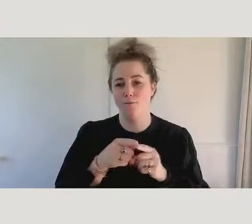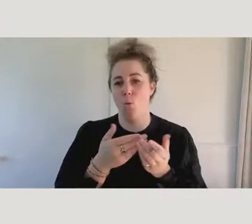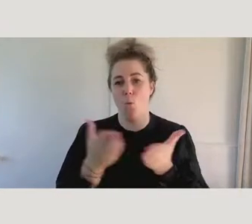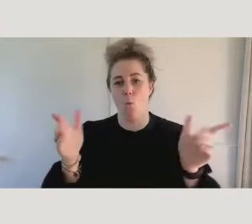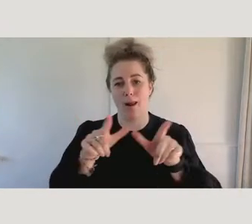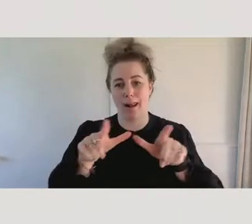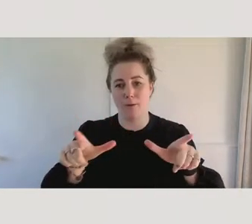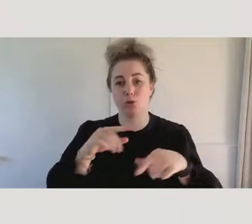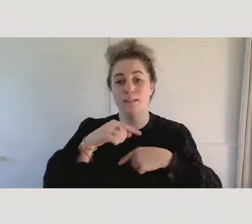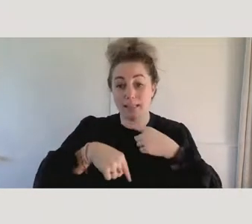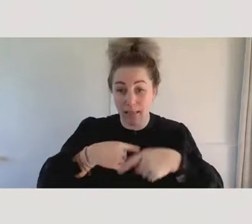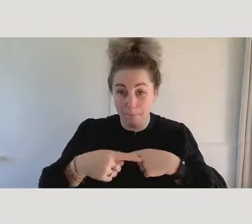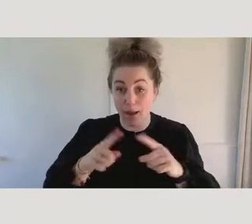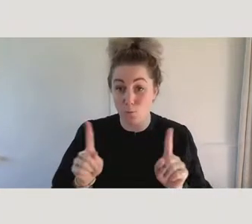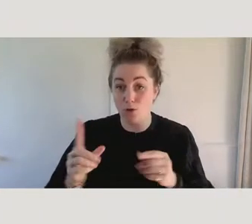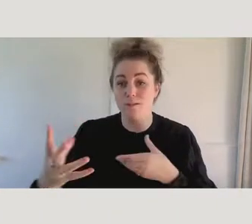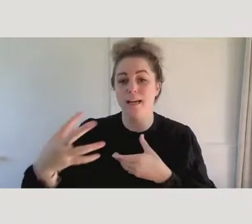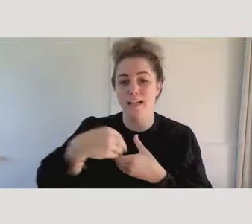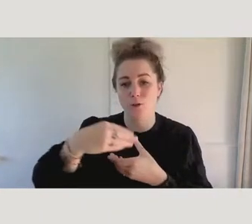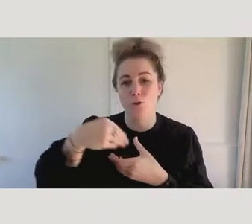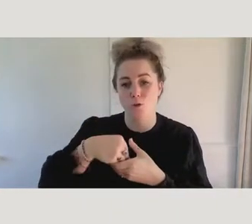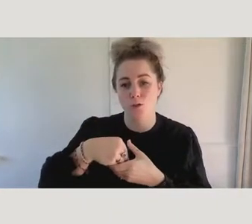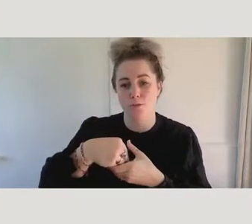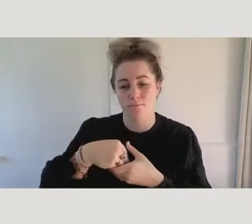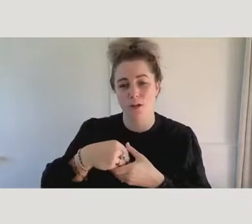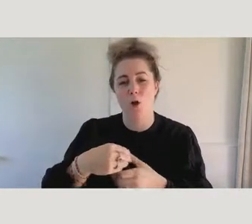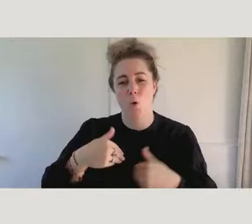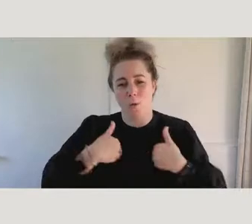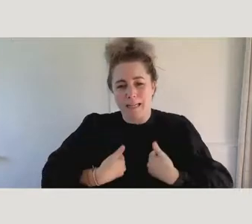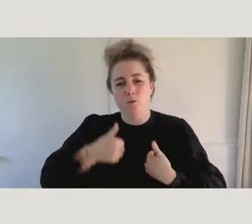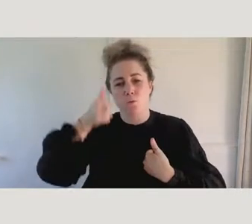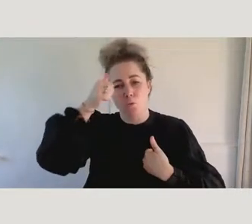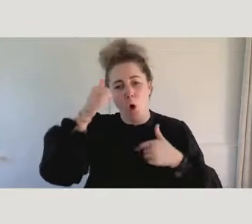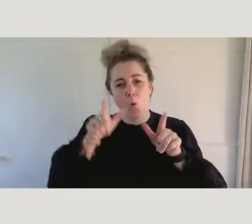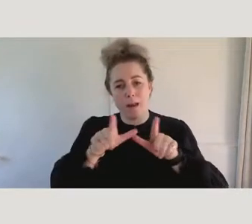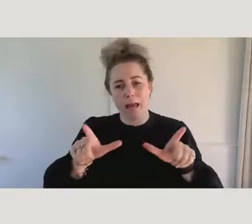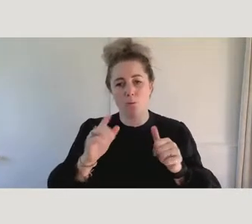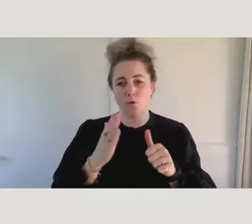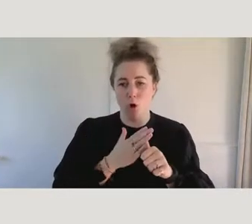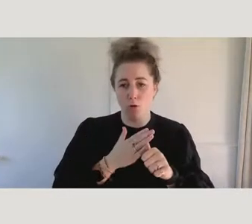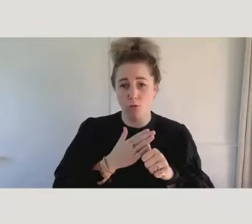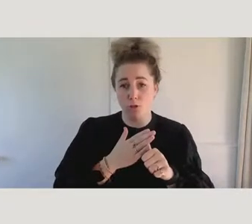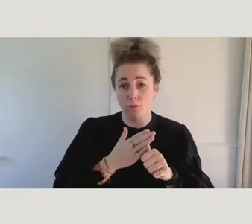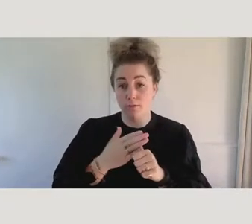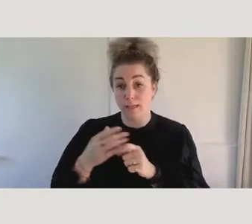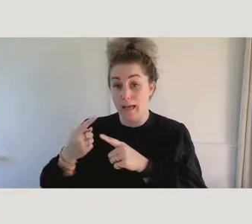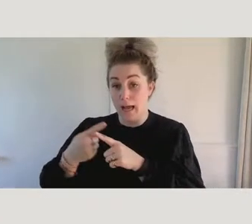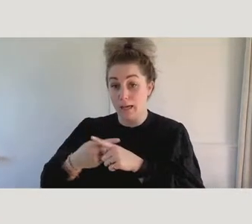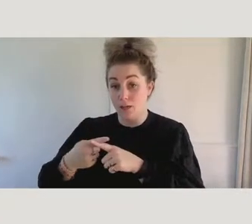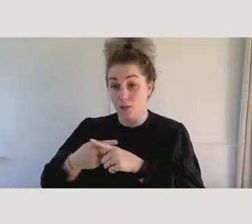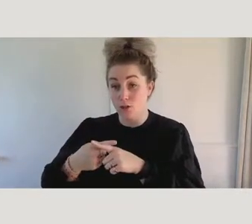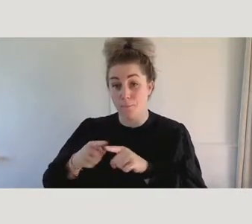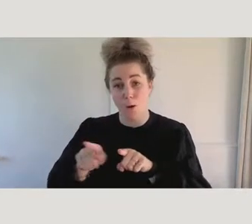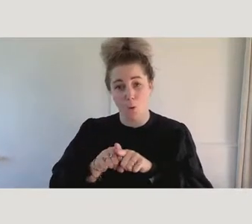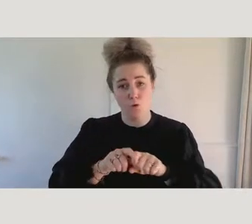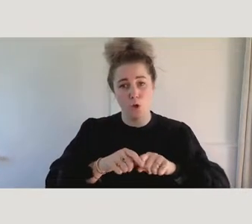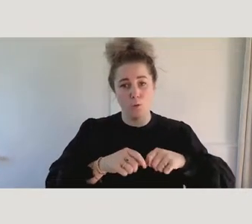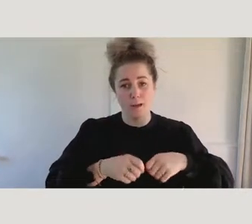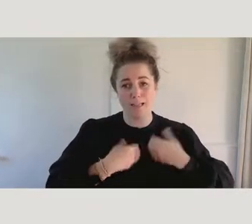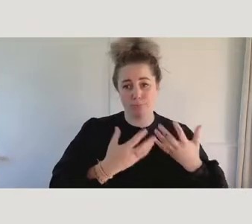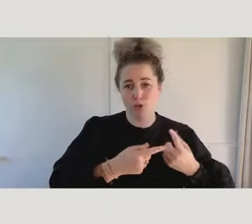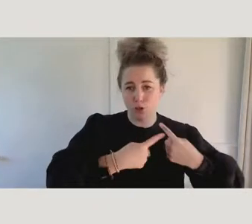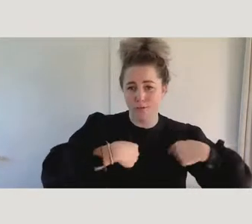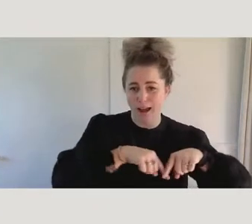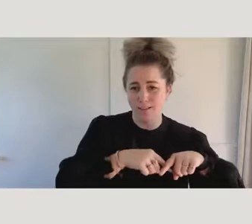so it is important to know your languages of origin but equally English and expression of us is important